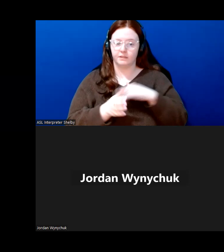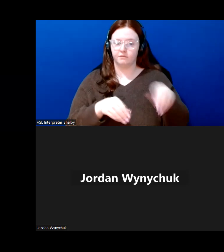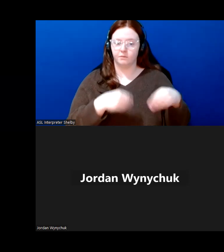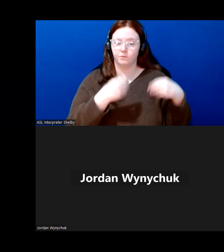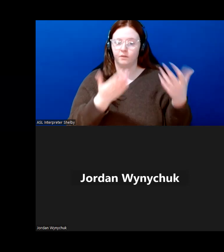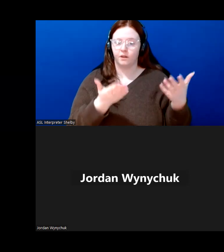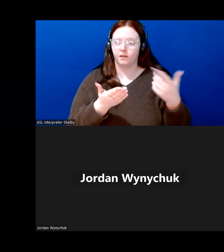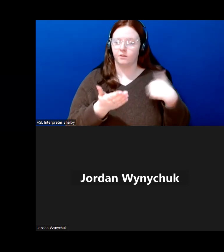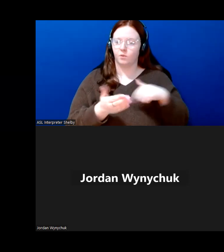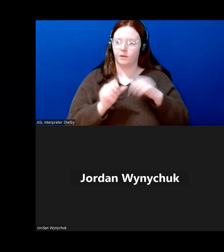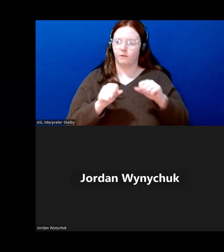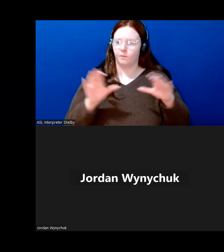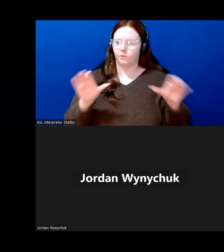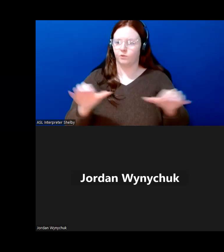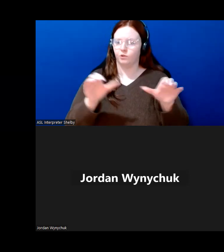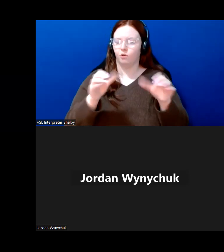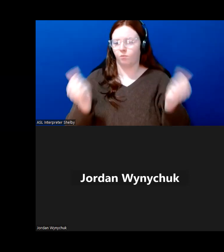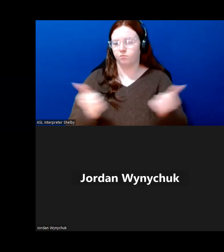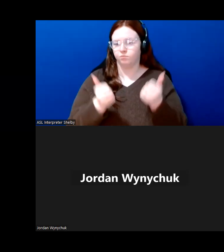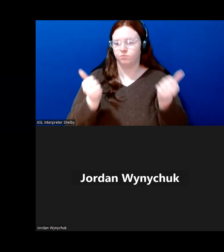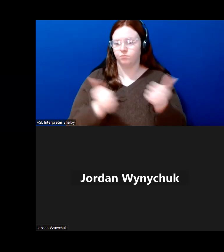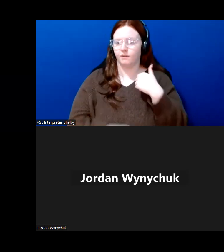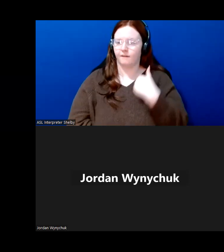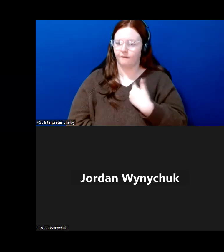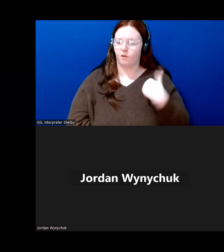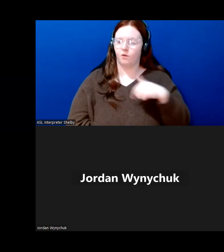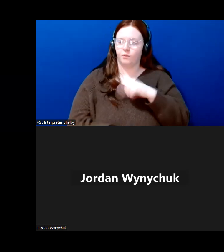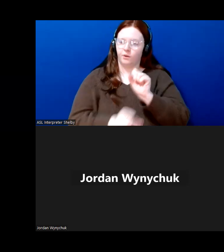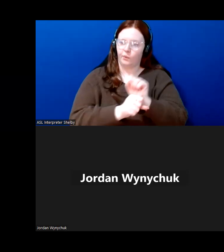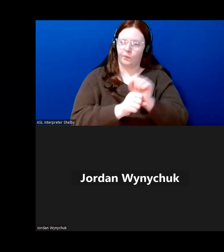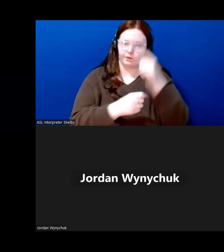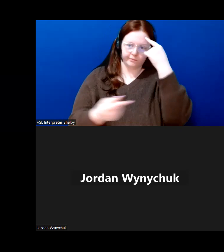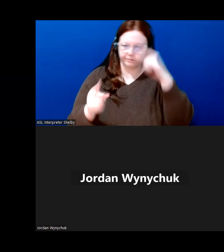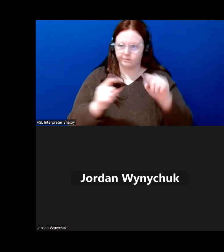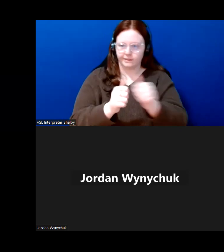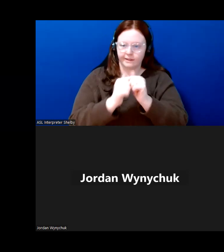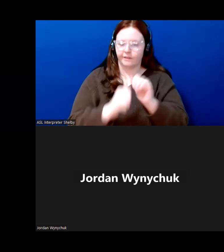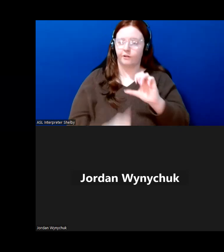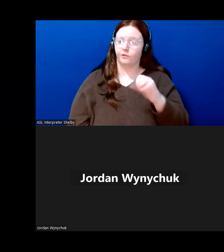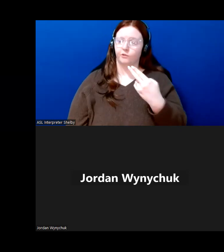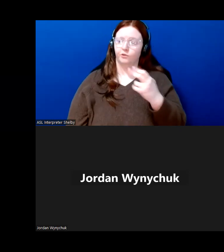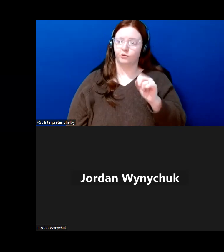so much because we are collaborative. Charlie likes to mention that